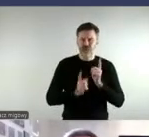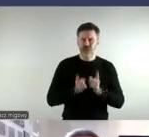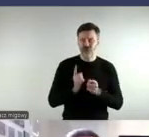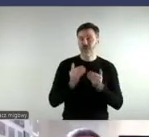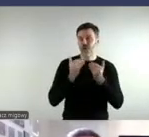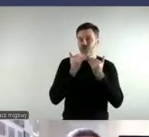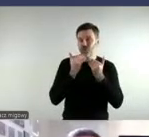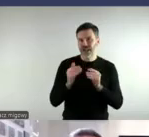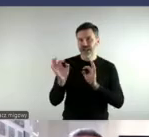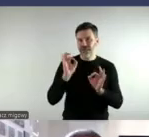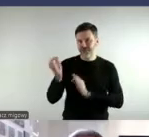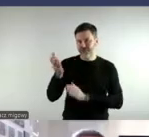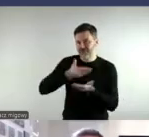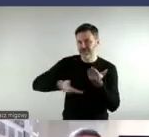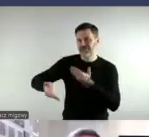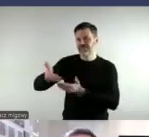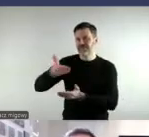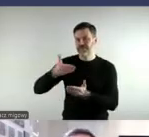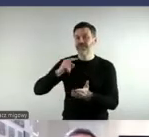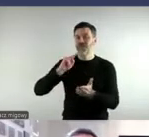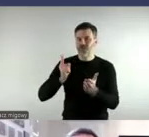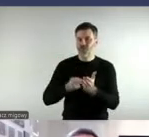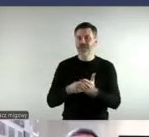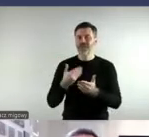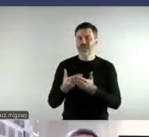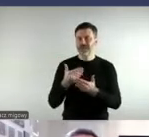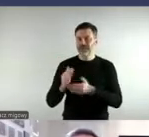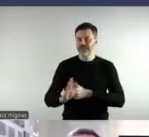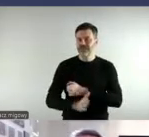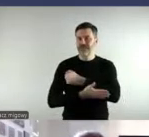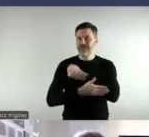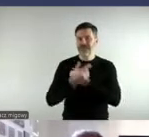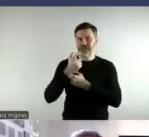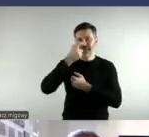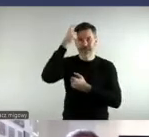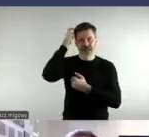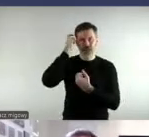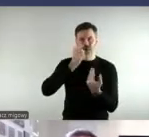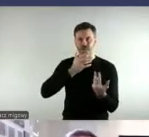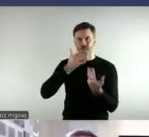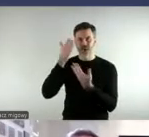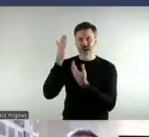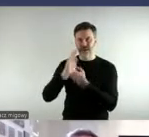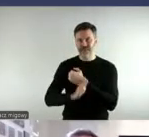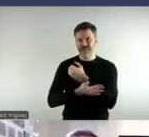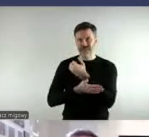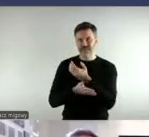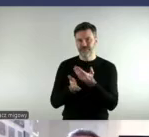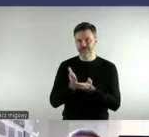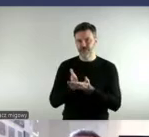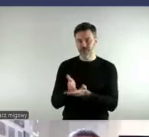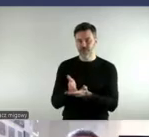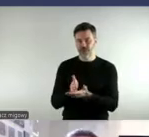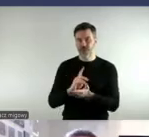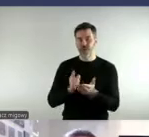najszybsze reagowanie na to te zagrożenia kryzysowe. participate Dlatego and między take innymi action as wspieramy soon naszą as possible. Państwową Straż Pożarną. That's why we Jeżeli jest support the taka state potrzeba fire service if there w is a need. zakresie właśnie